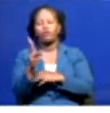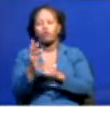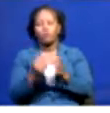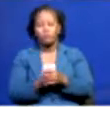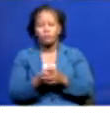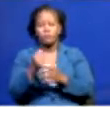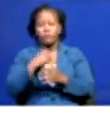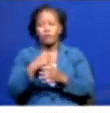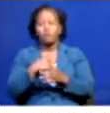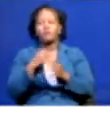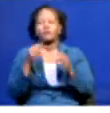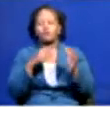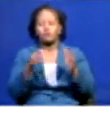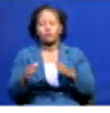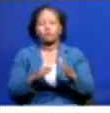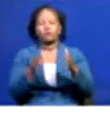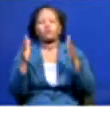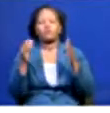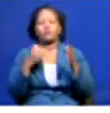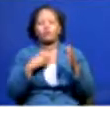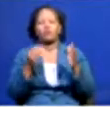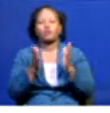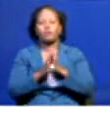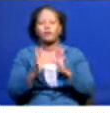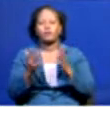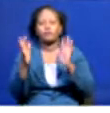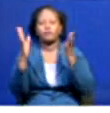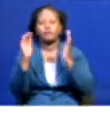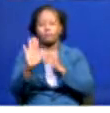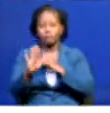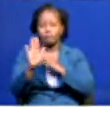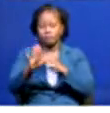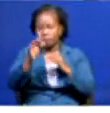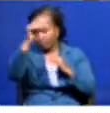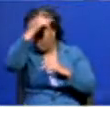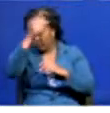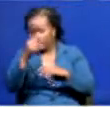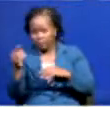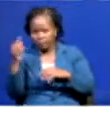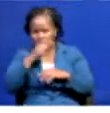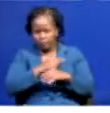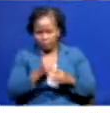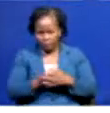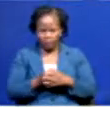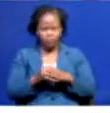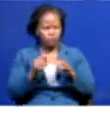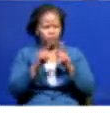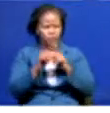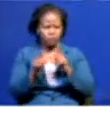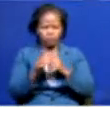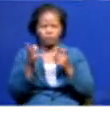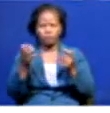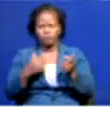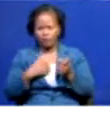2023-2024. I take this early opportunity to congratulate you, the graduates of Course 25,